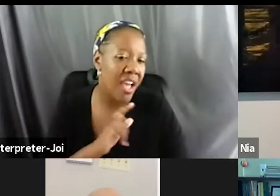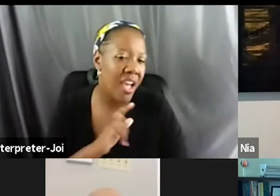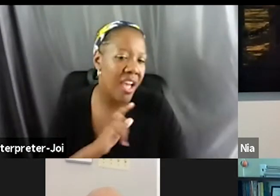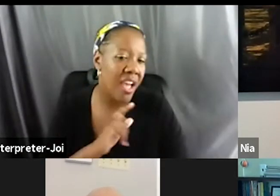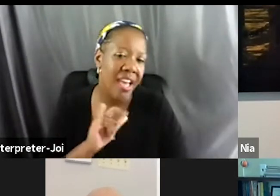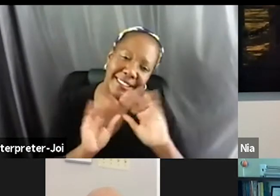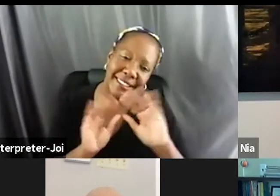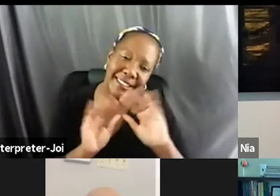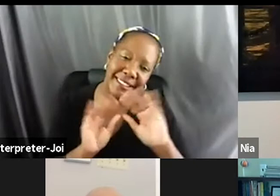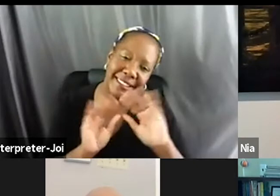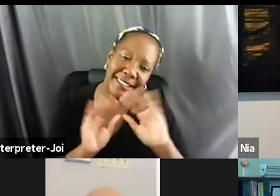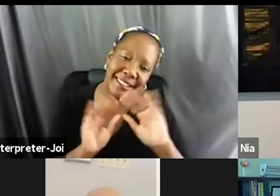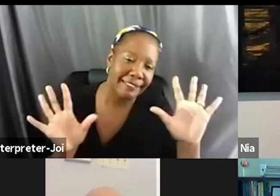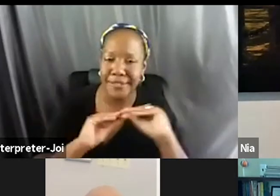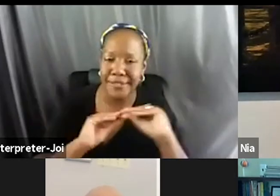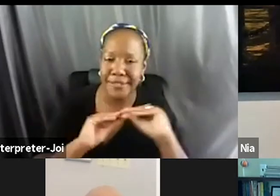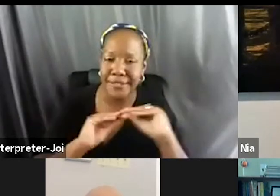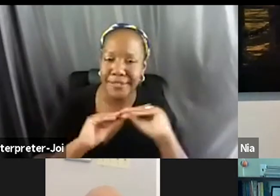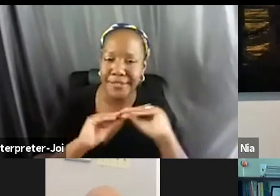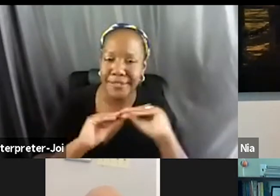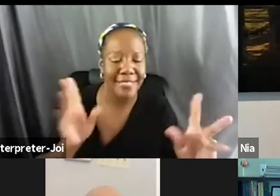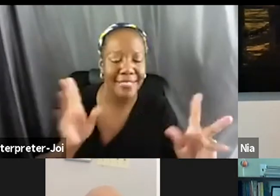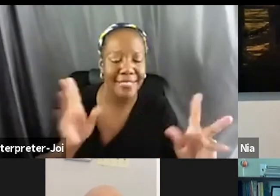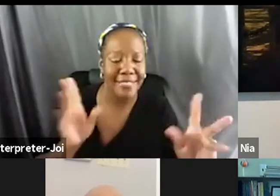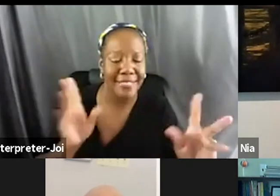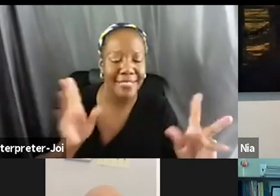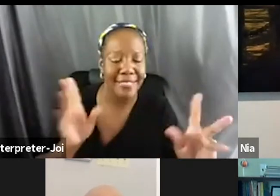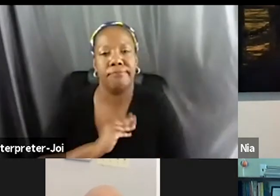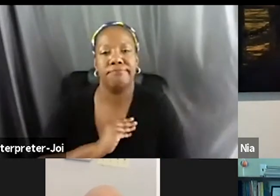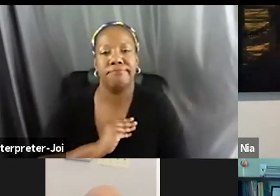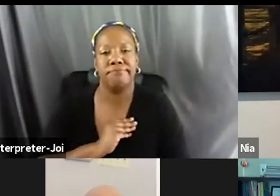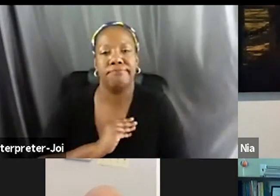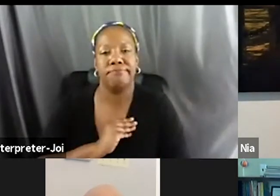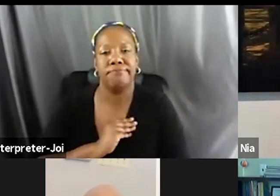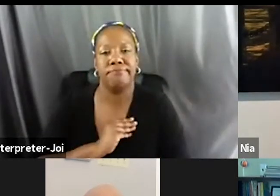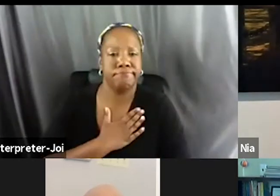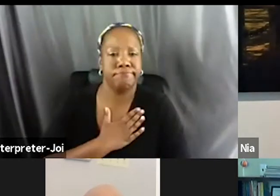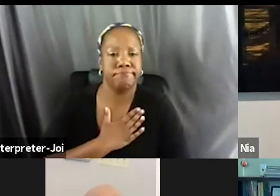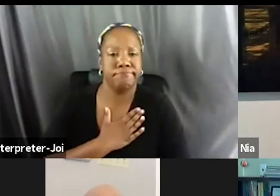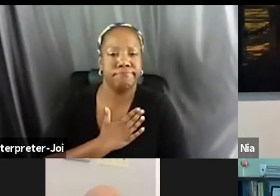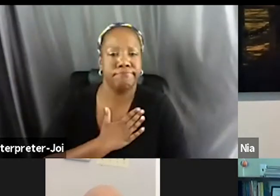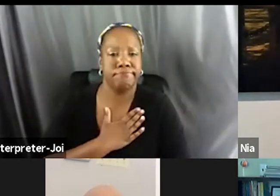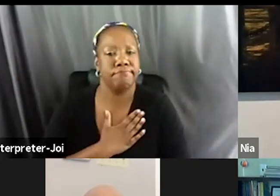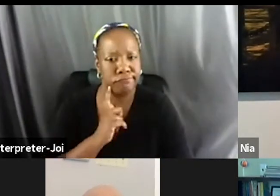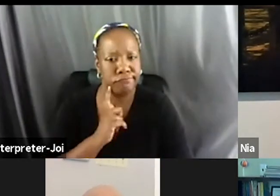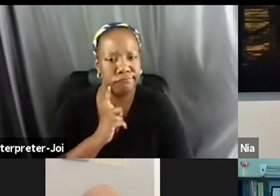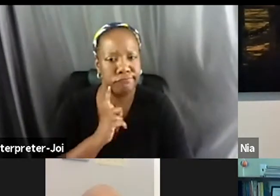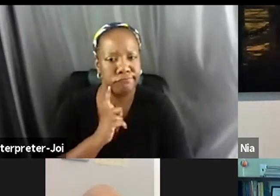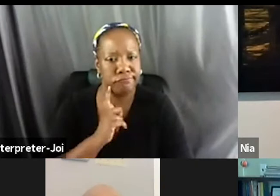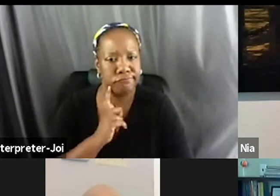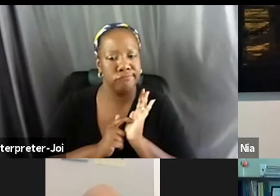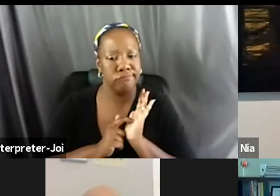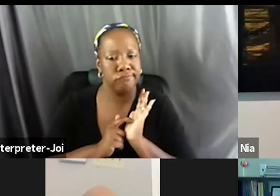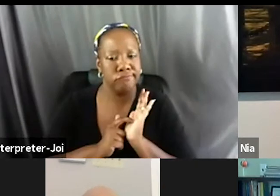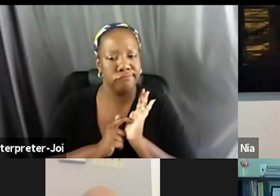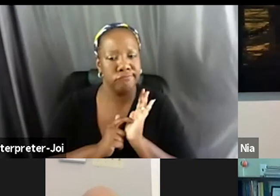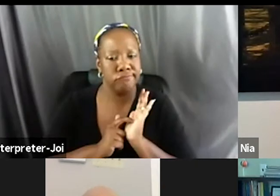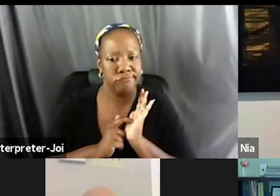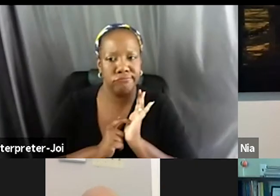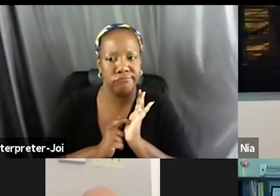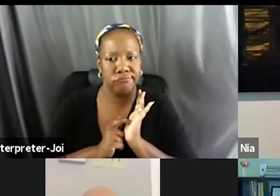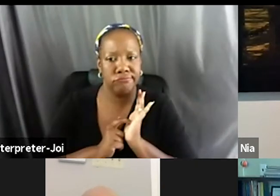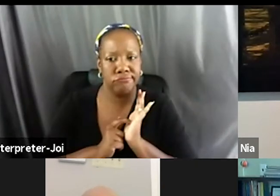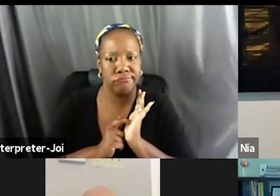that speaks to people, you know, far reaching. And I think the more that